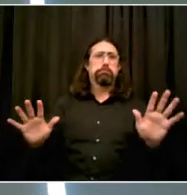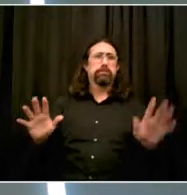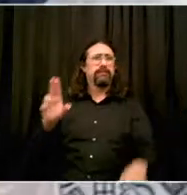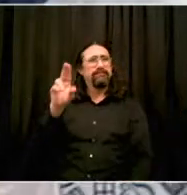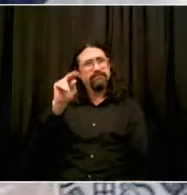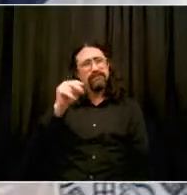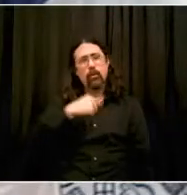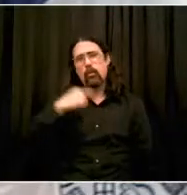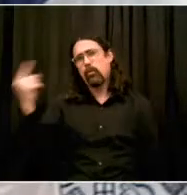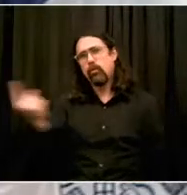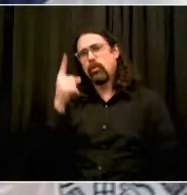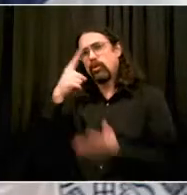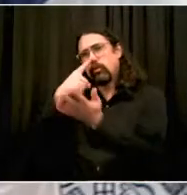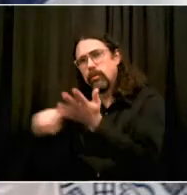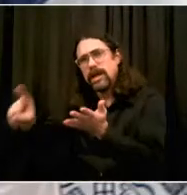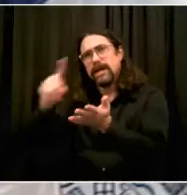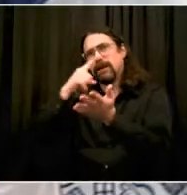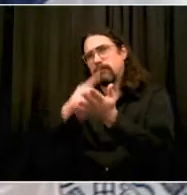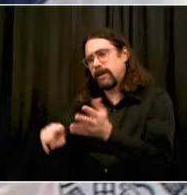Go ahead, Michael.